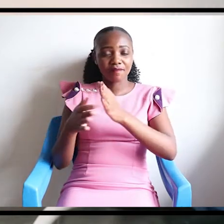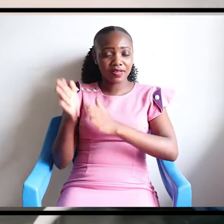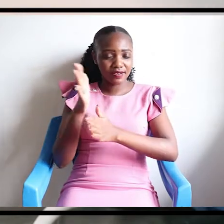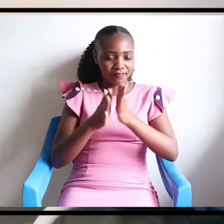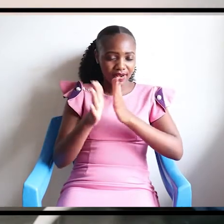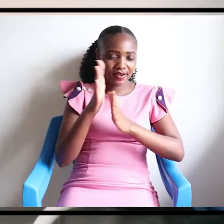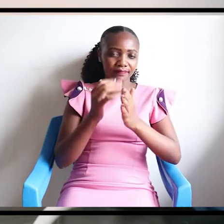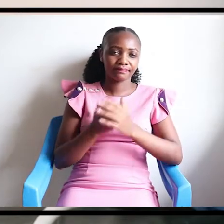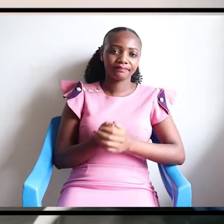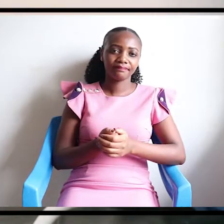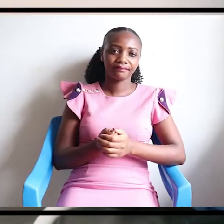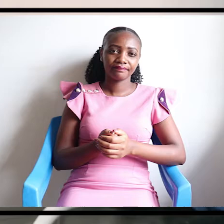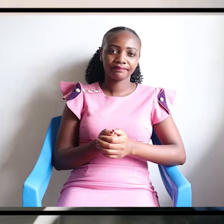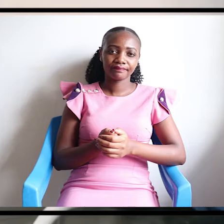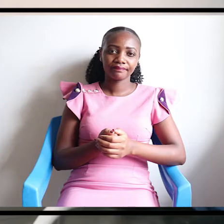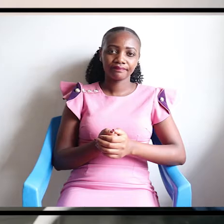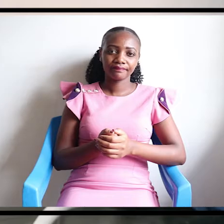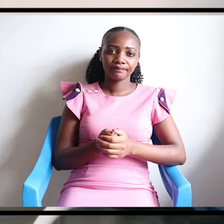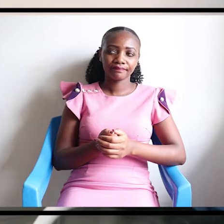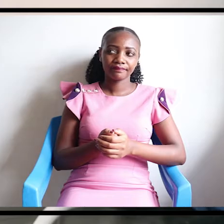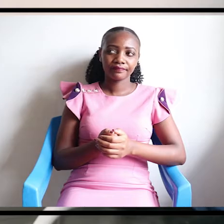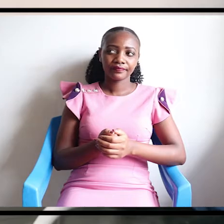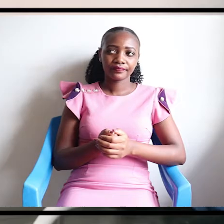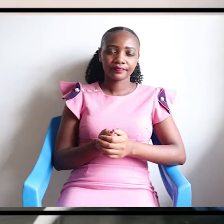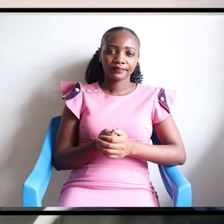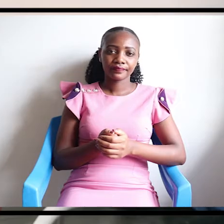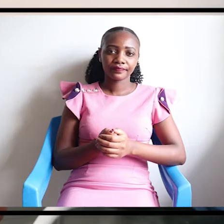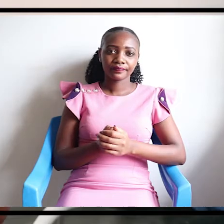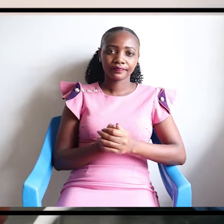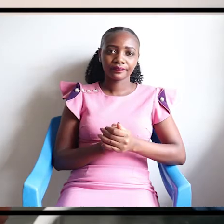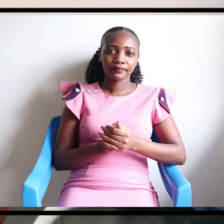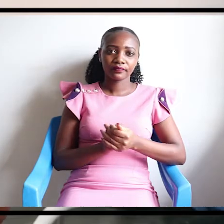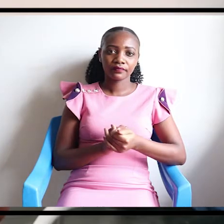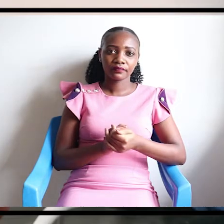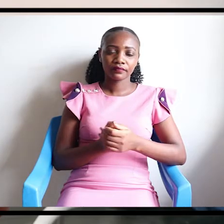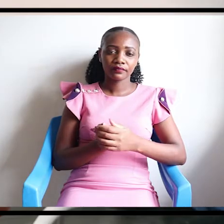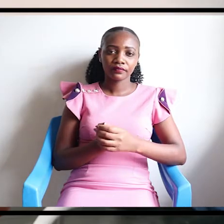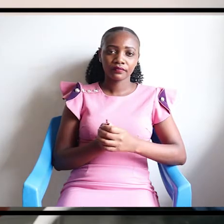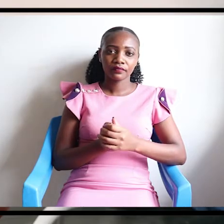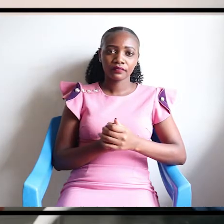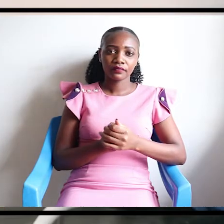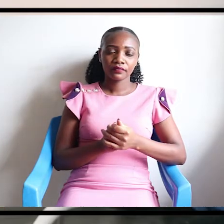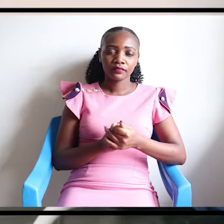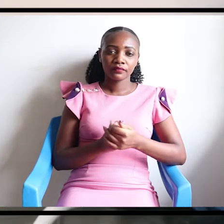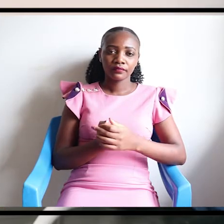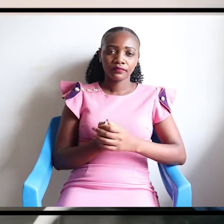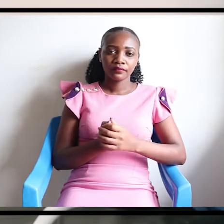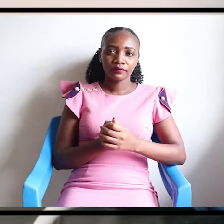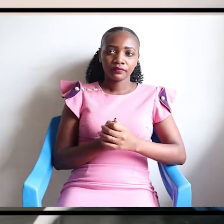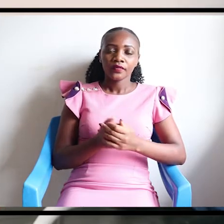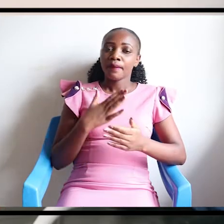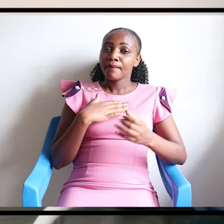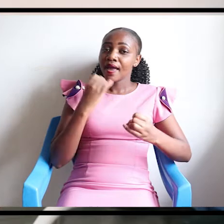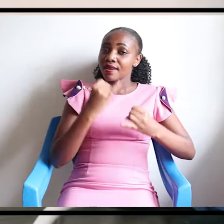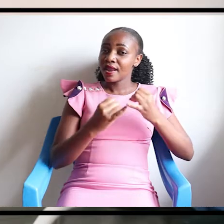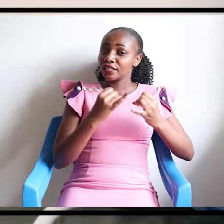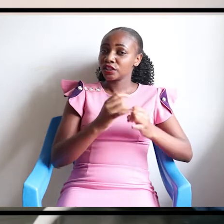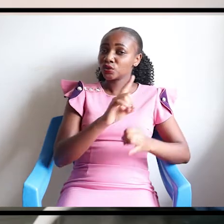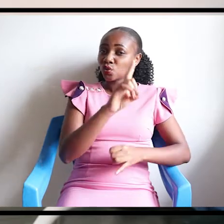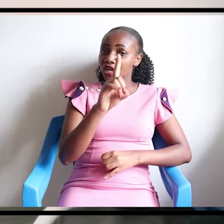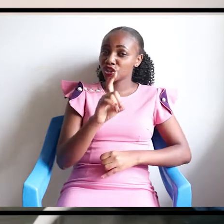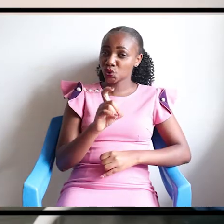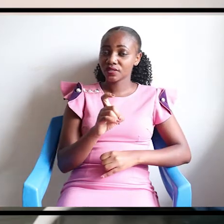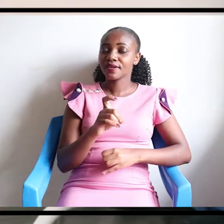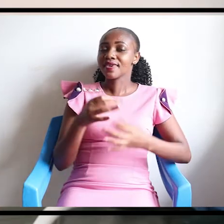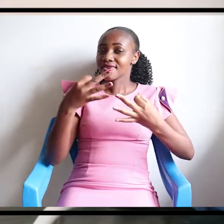duty to ensure that you're not pregnant. But in a nutshell, it is not advisable. Okay. Yeah. My last question there is that